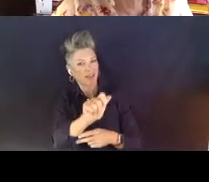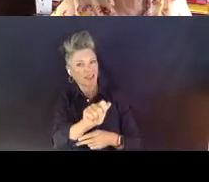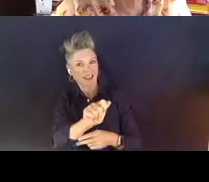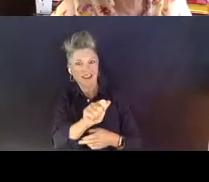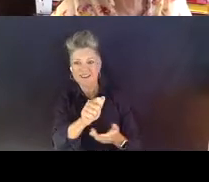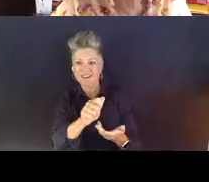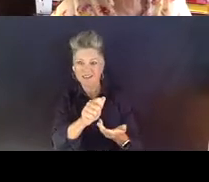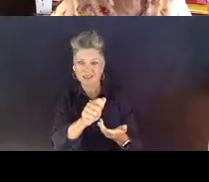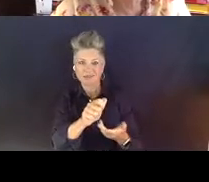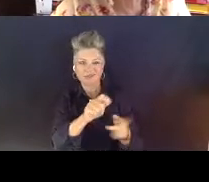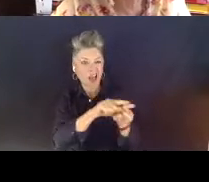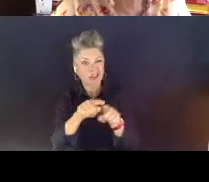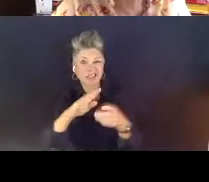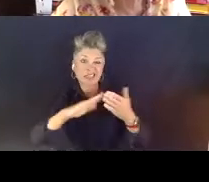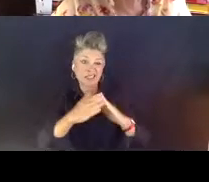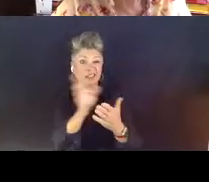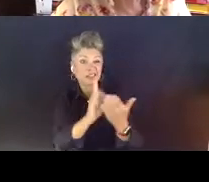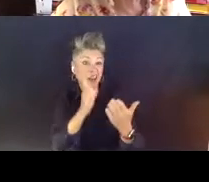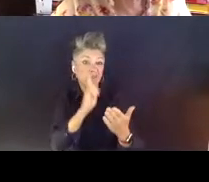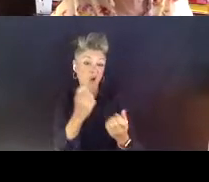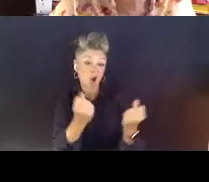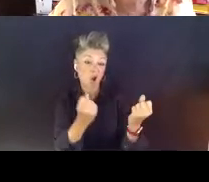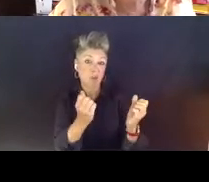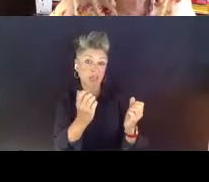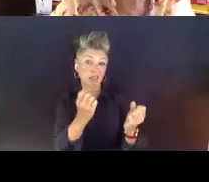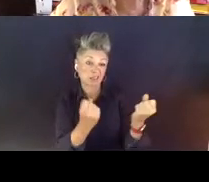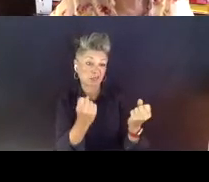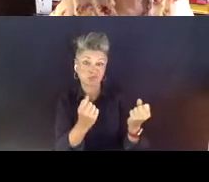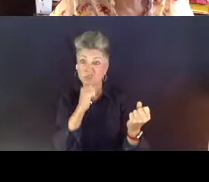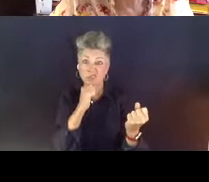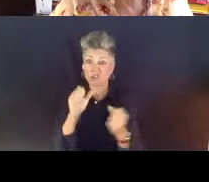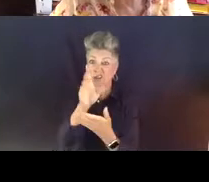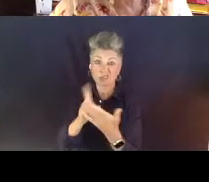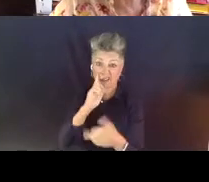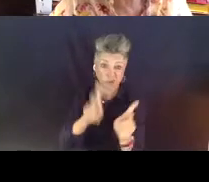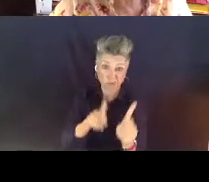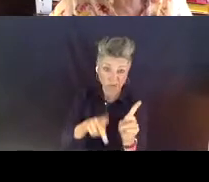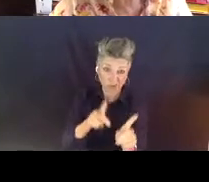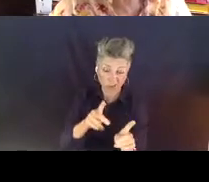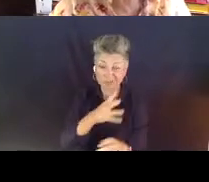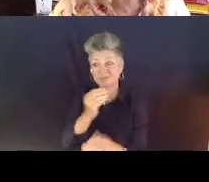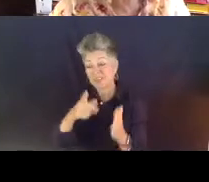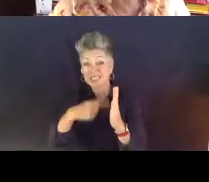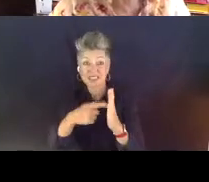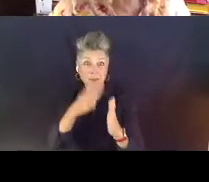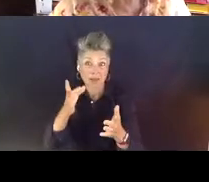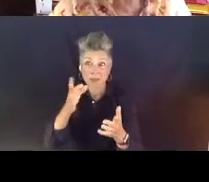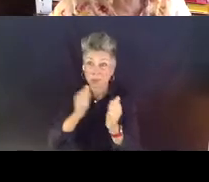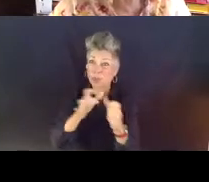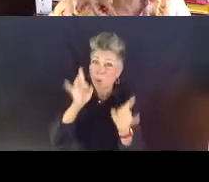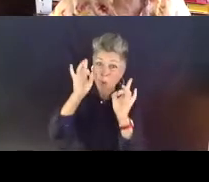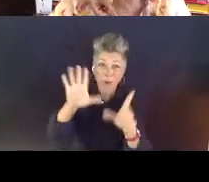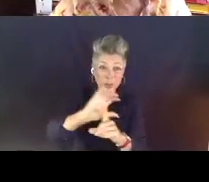for automobiles and not for people. And sometimes with really horrible circumstances, as Carissa was mentioning about